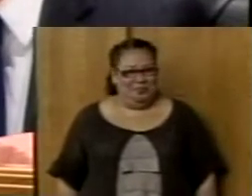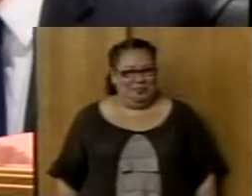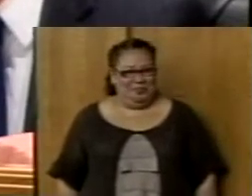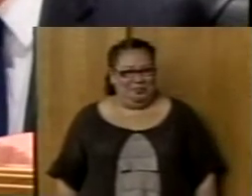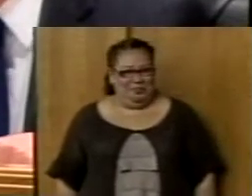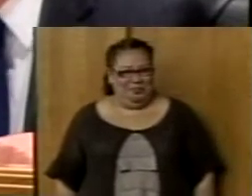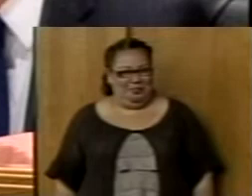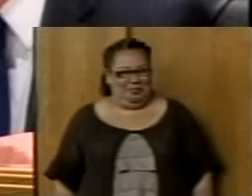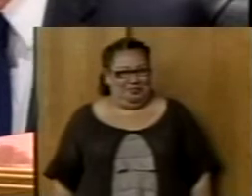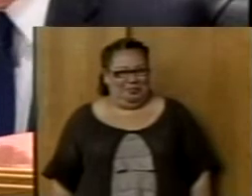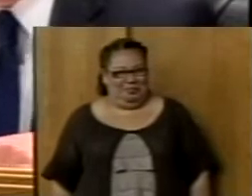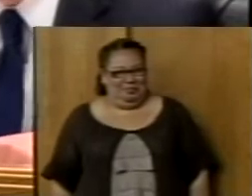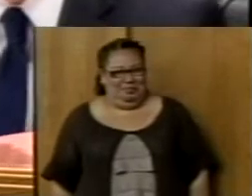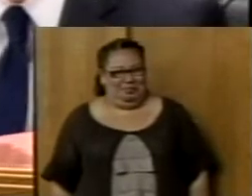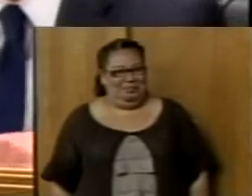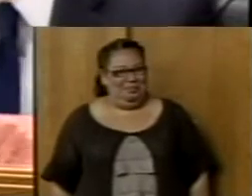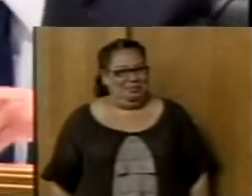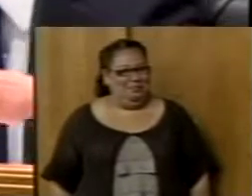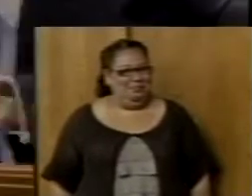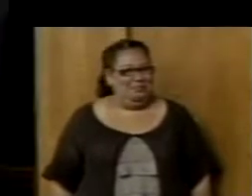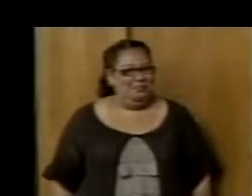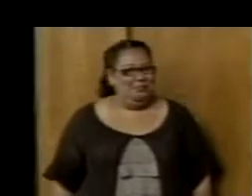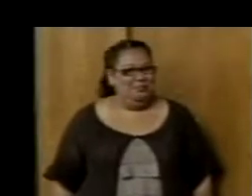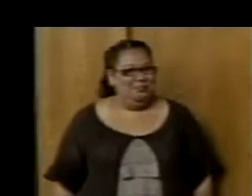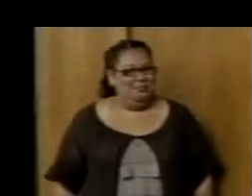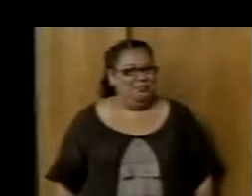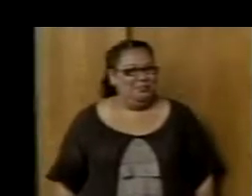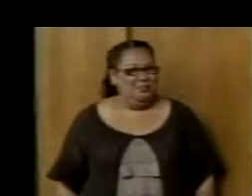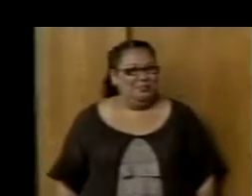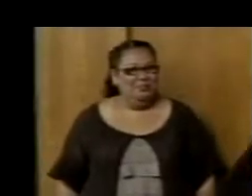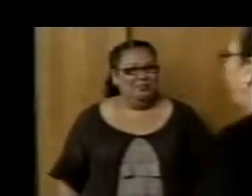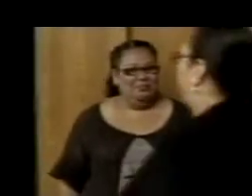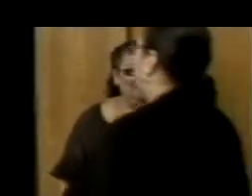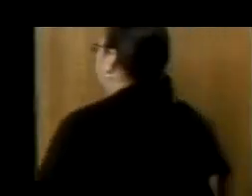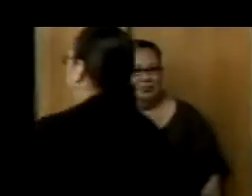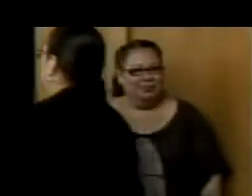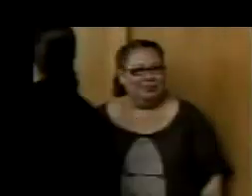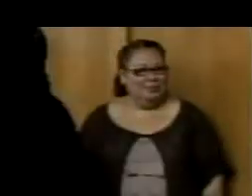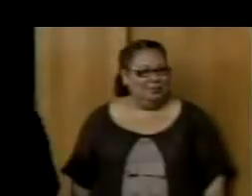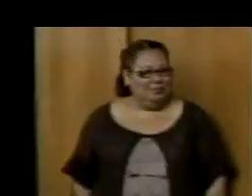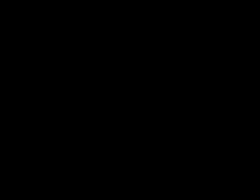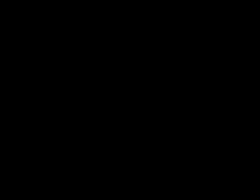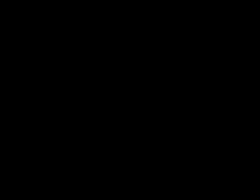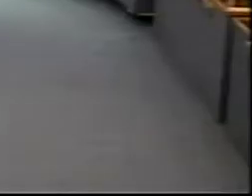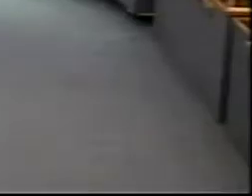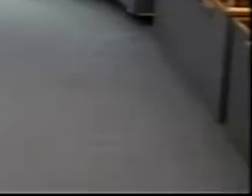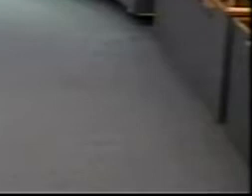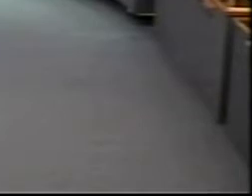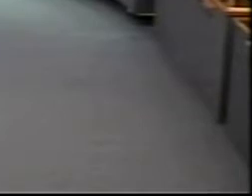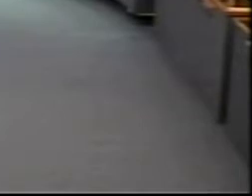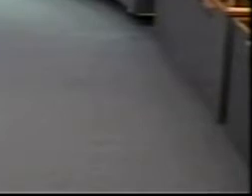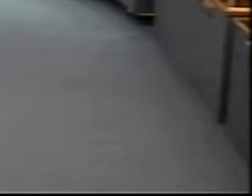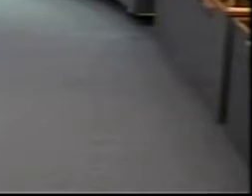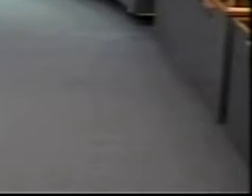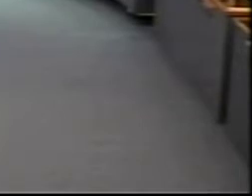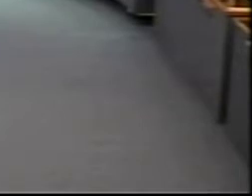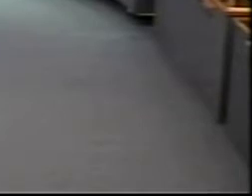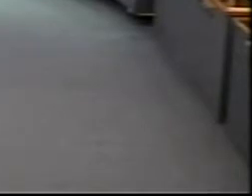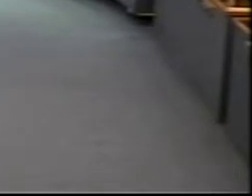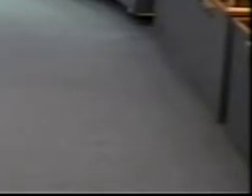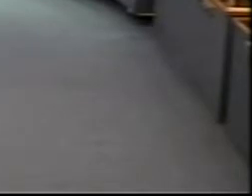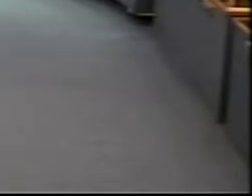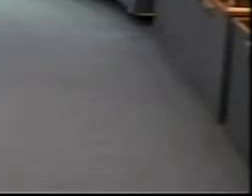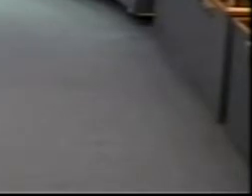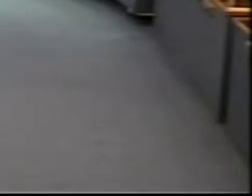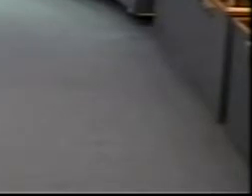a short recess. 3 board grievance